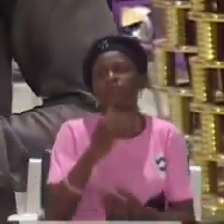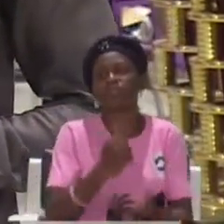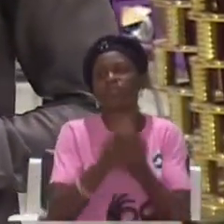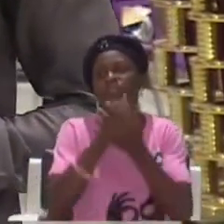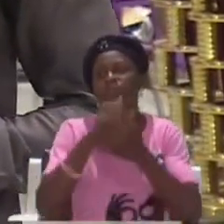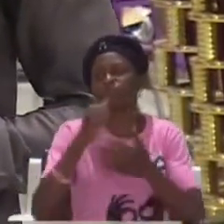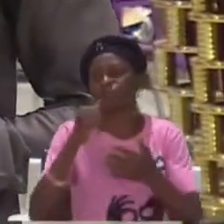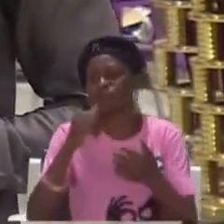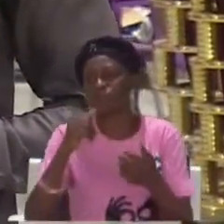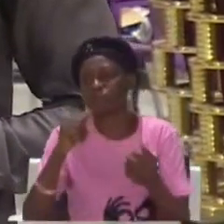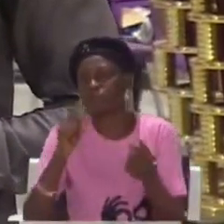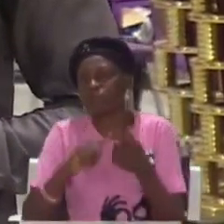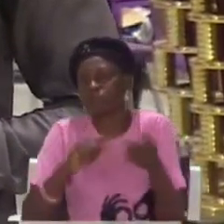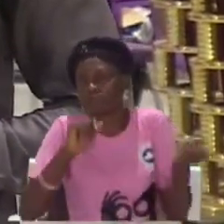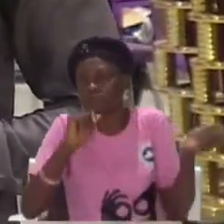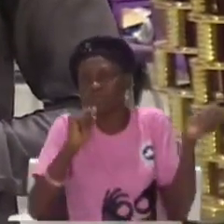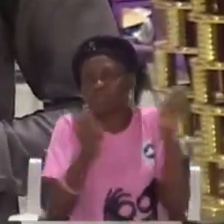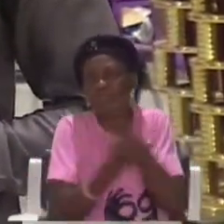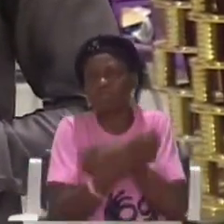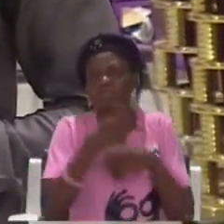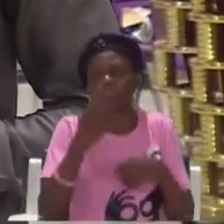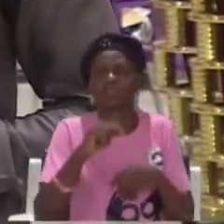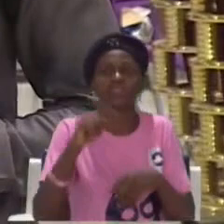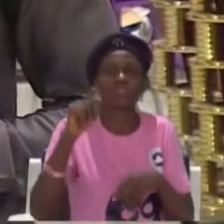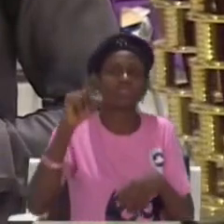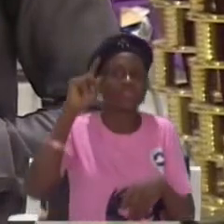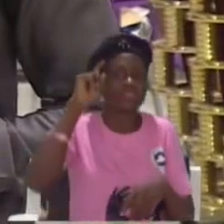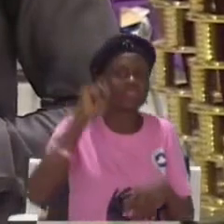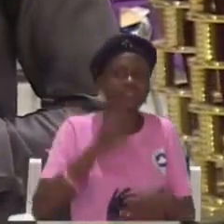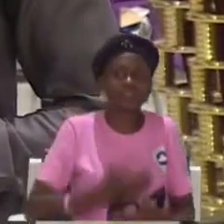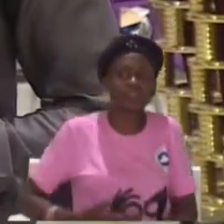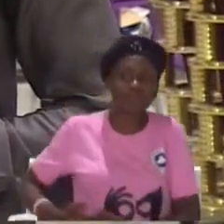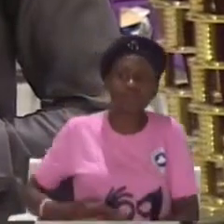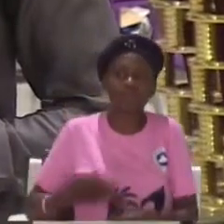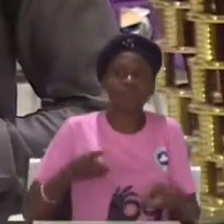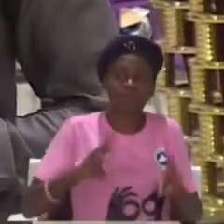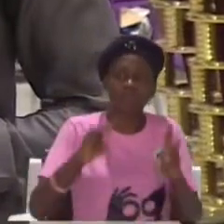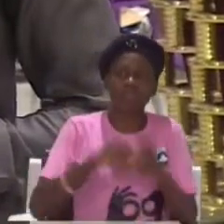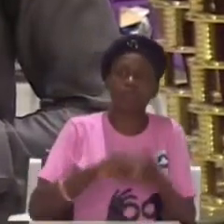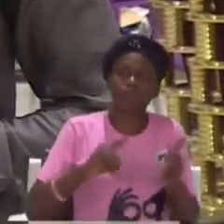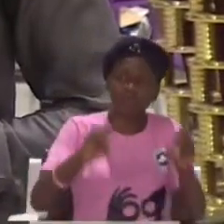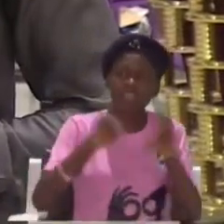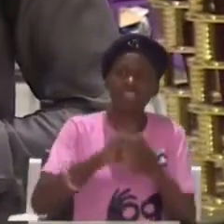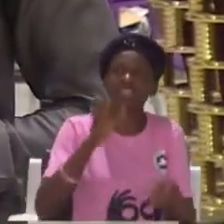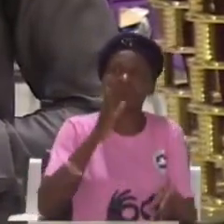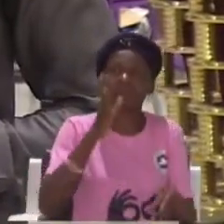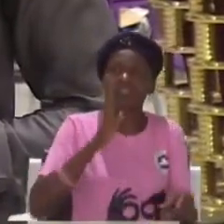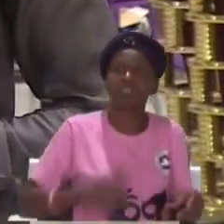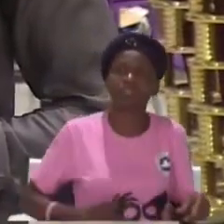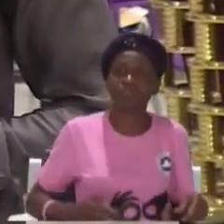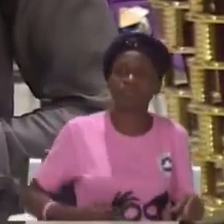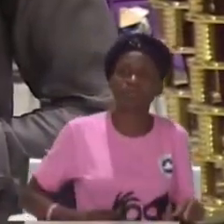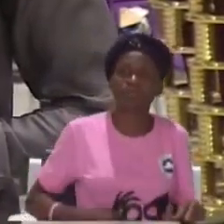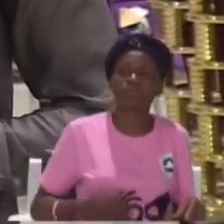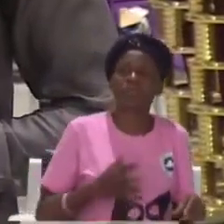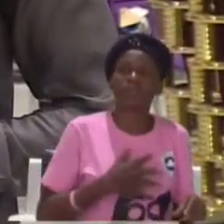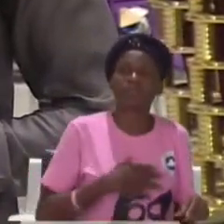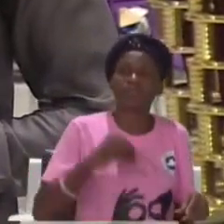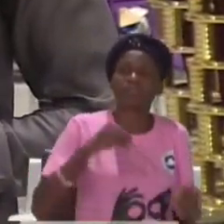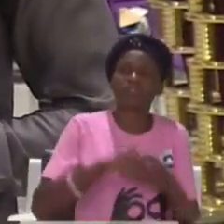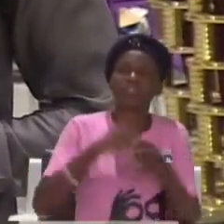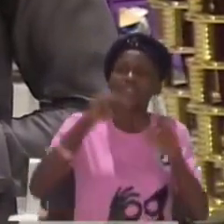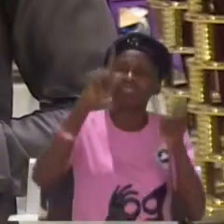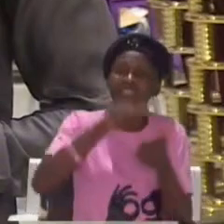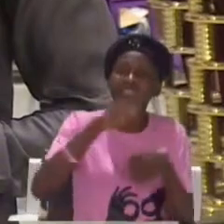to change the sex of the baby while in the mother's womb. In less than